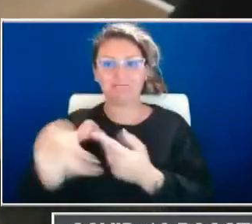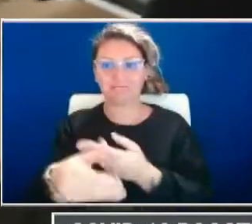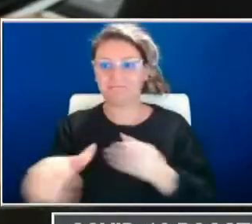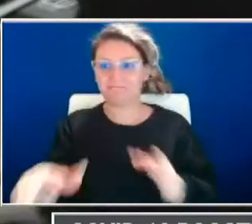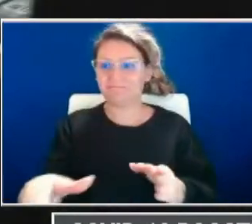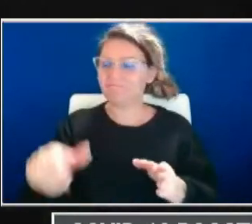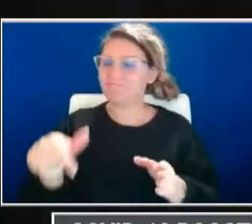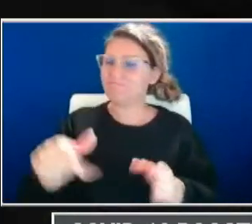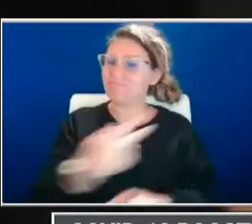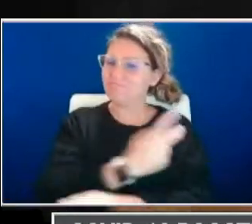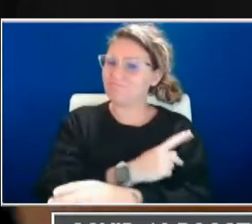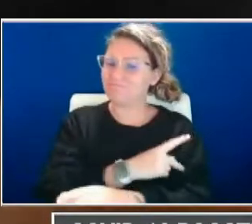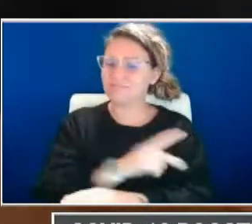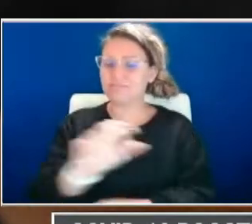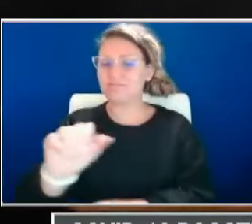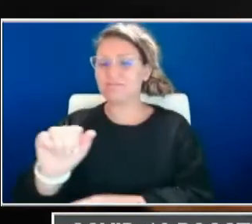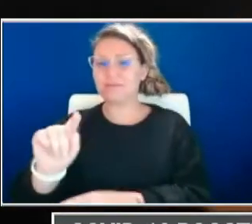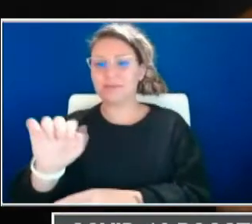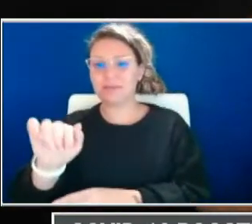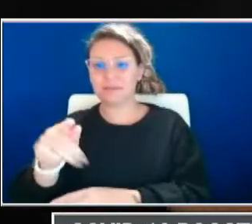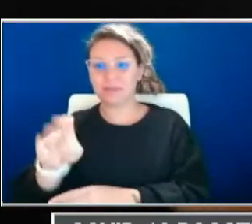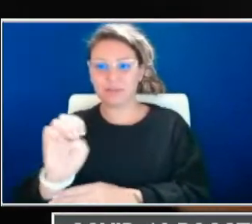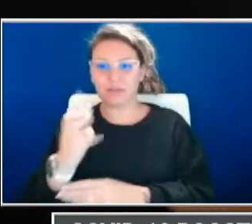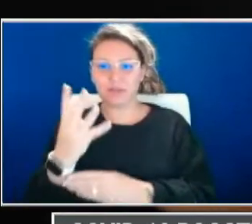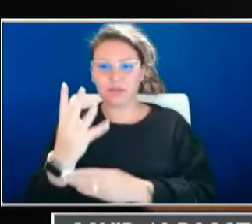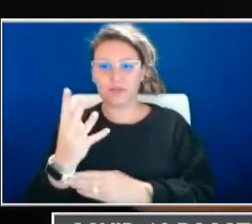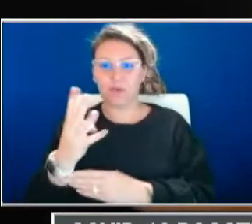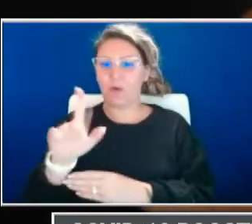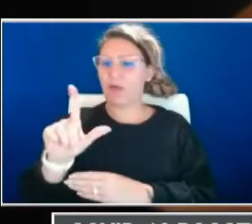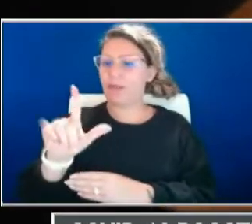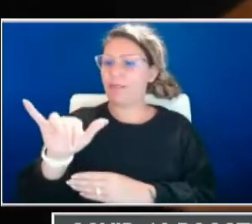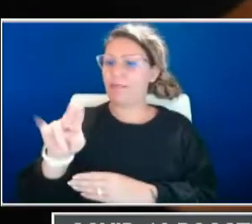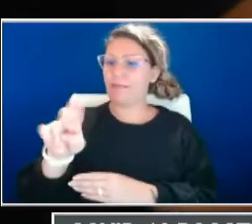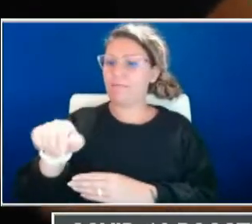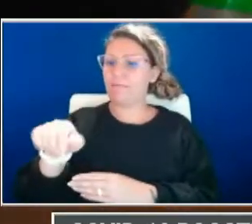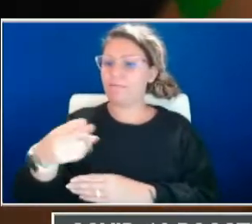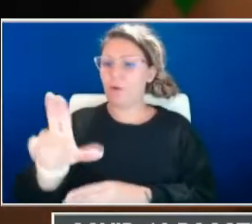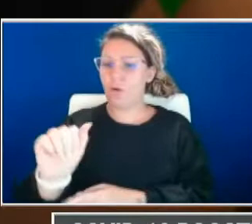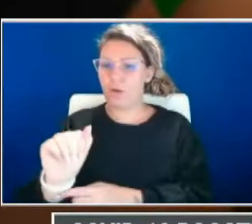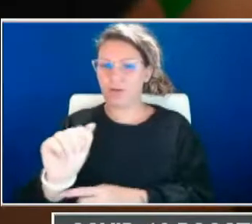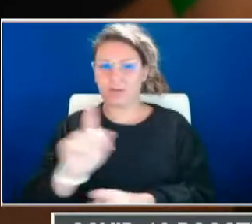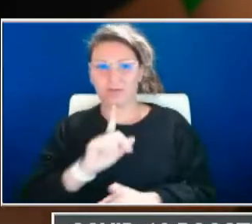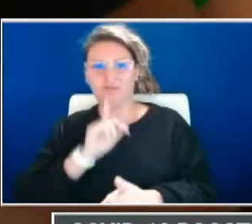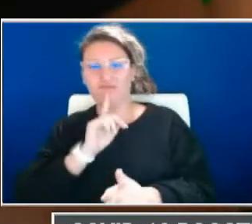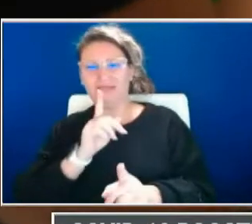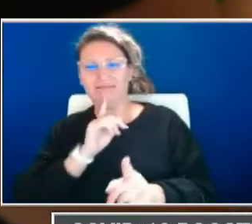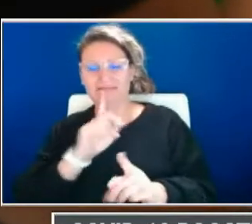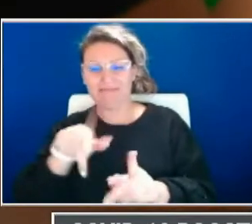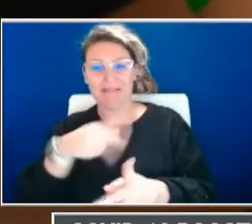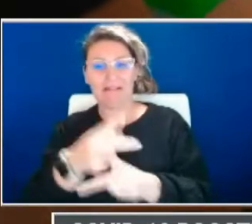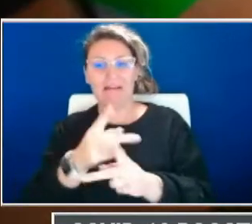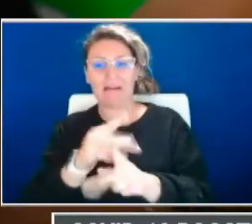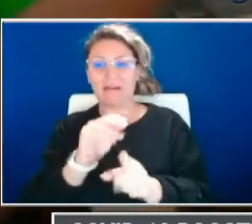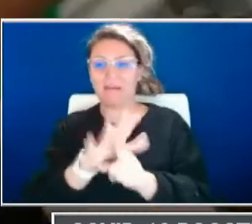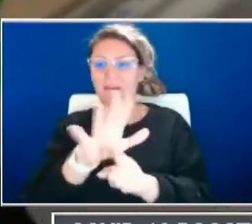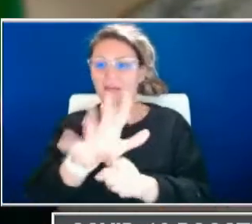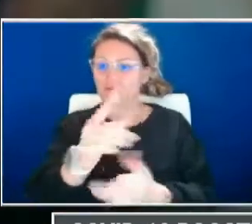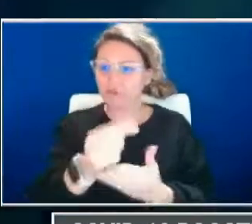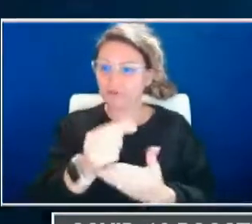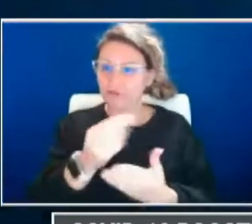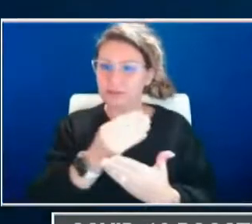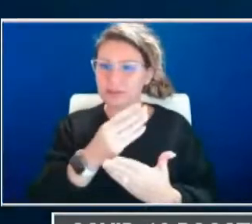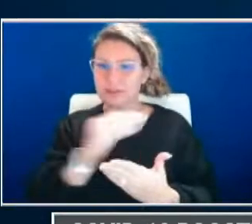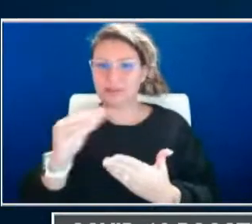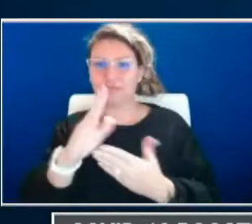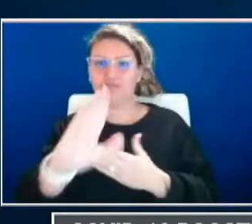4 lymphoma, but the type of lymphoma you have really affects your treatment options and your prognosis. Vince joins